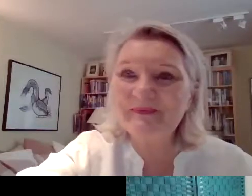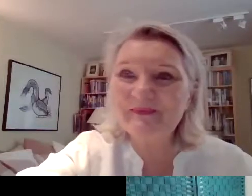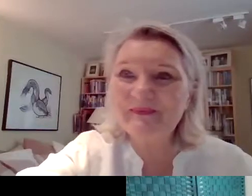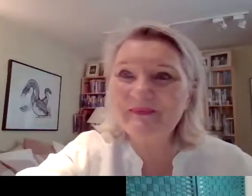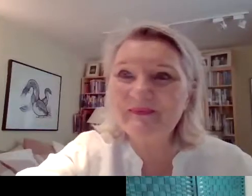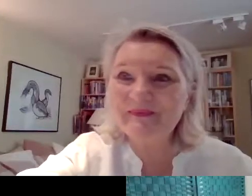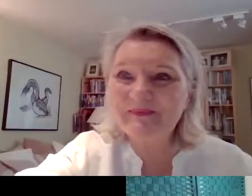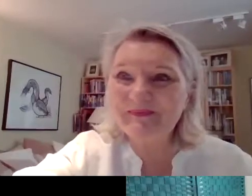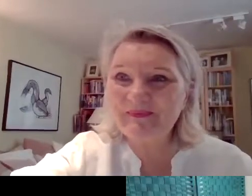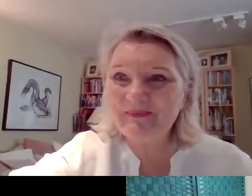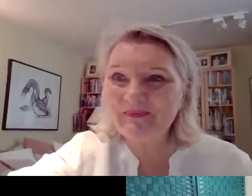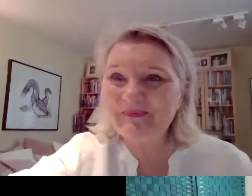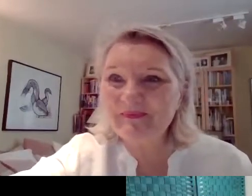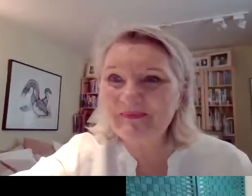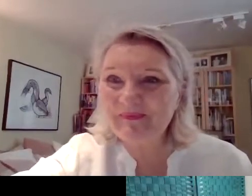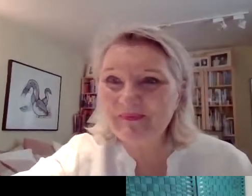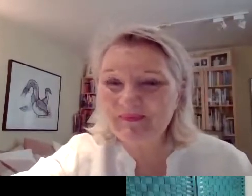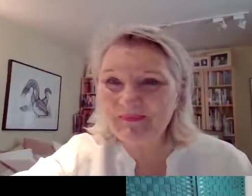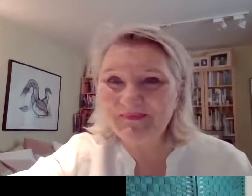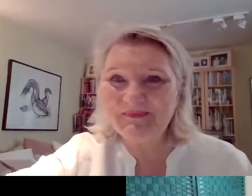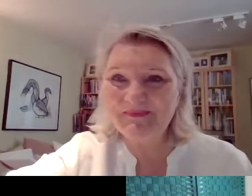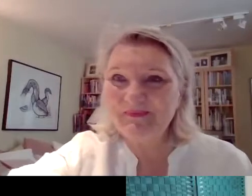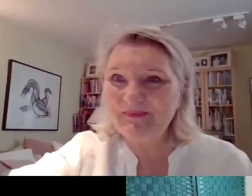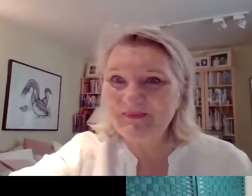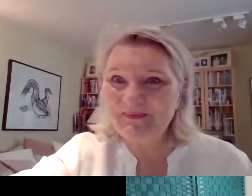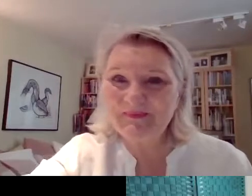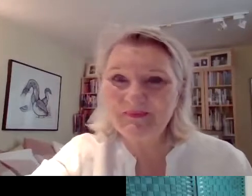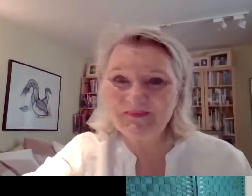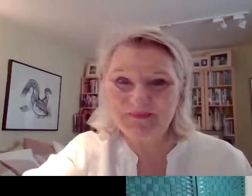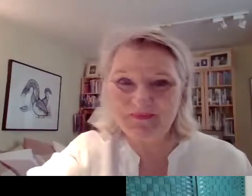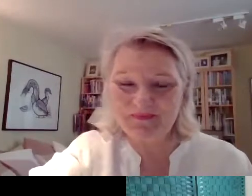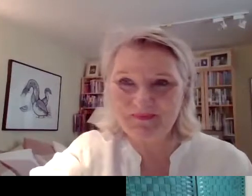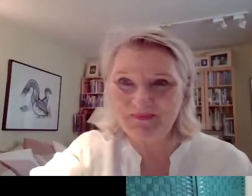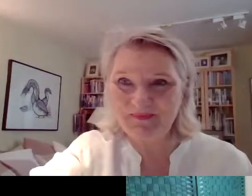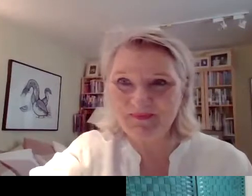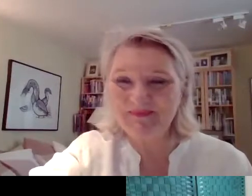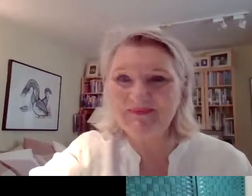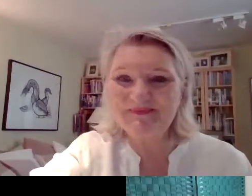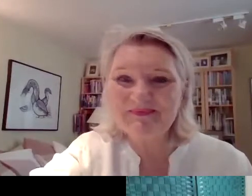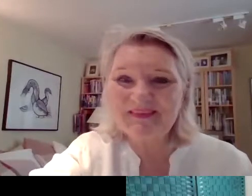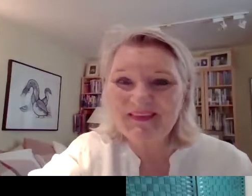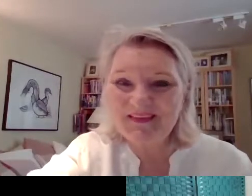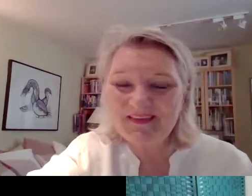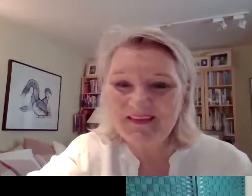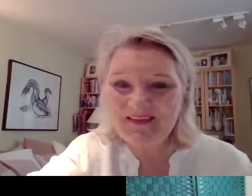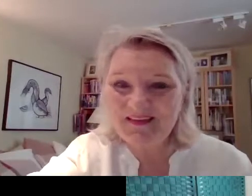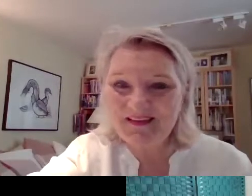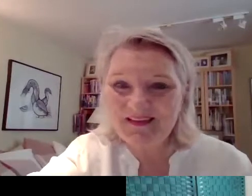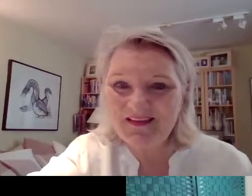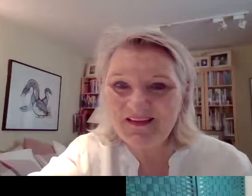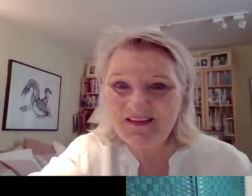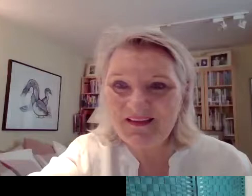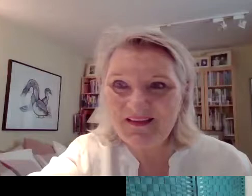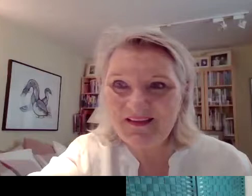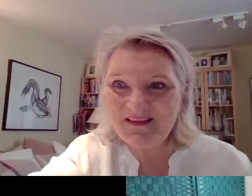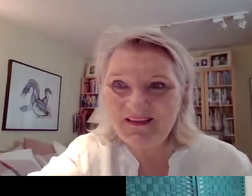Thank you, Claire. Welcome everybody. I'm very honored to be moderating this session, and I just want to start out